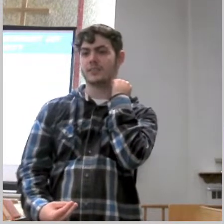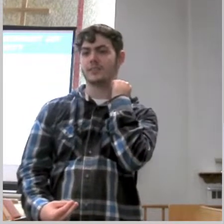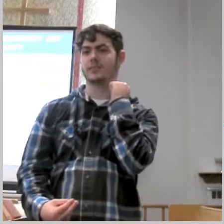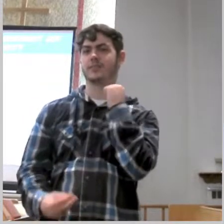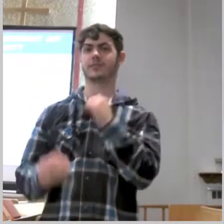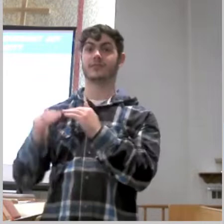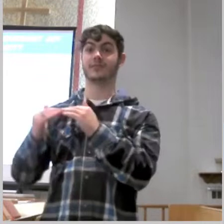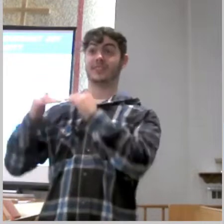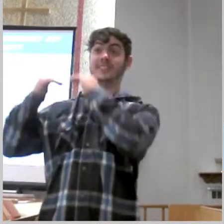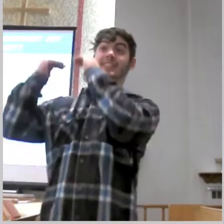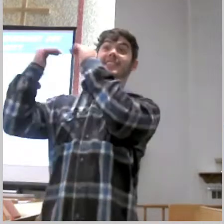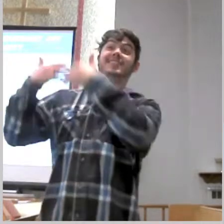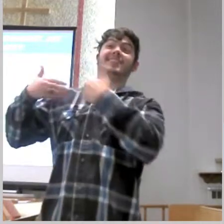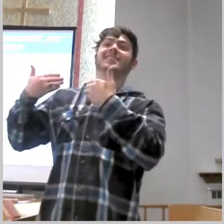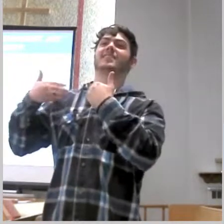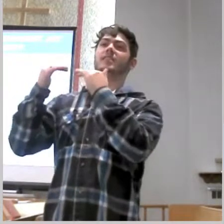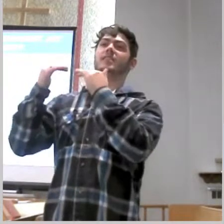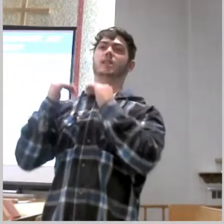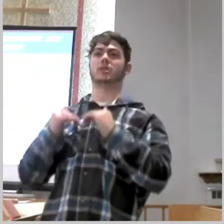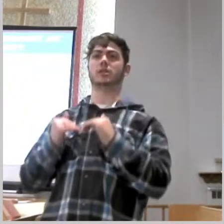abundant joy, extreme poverty,